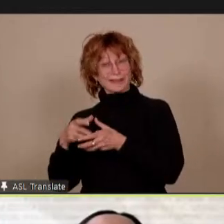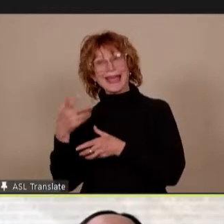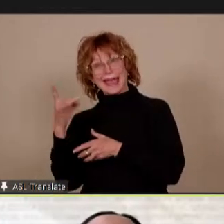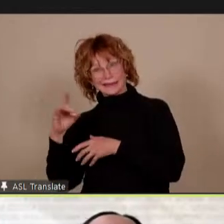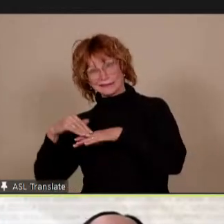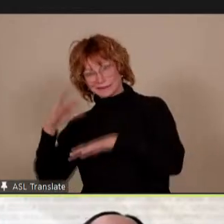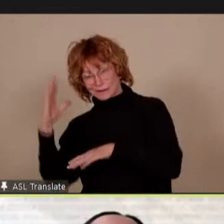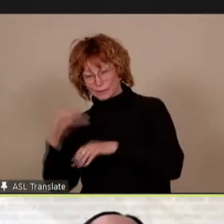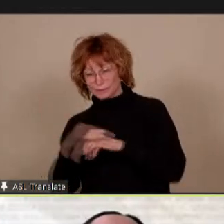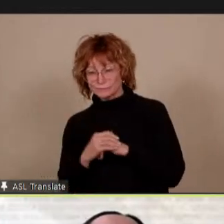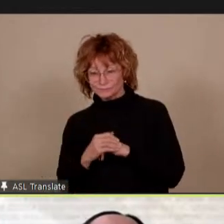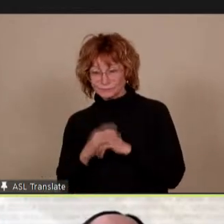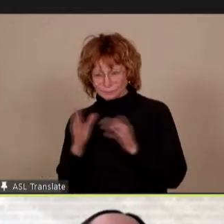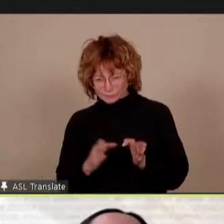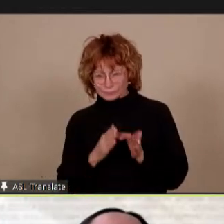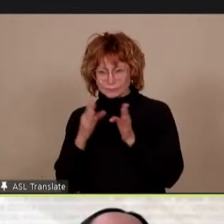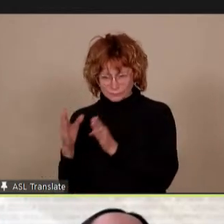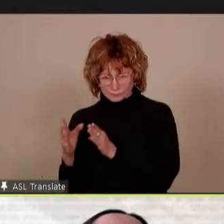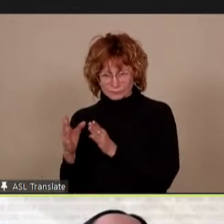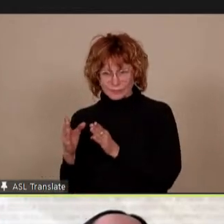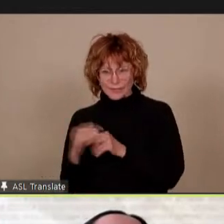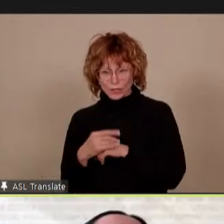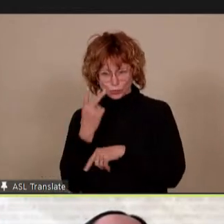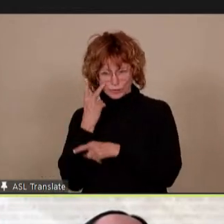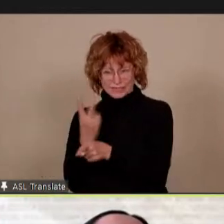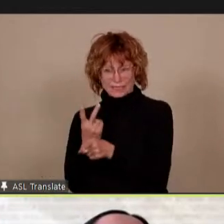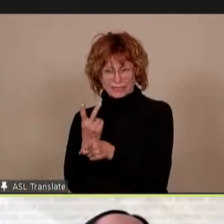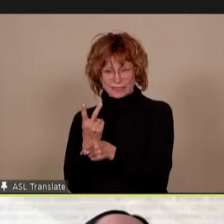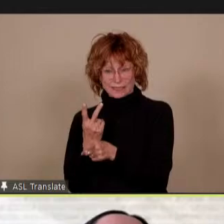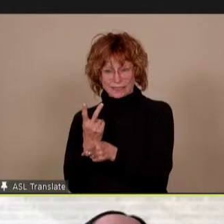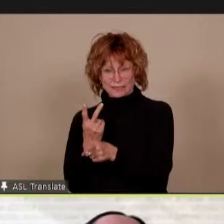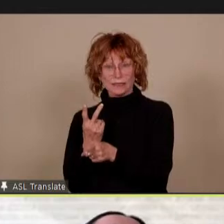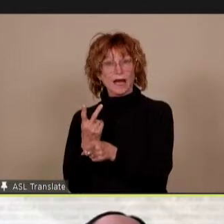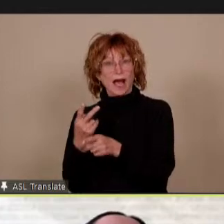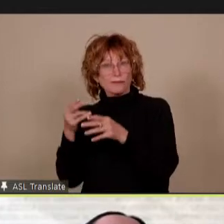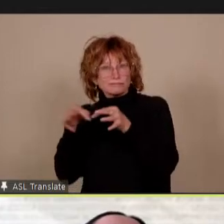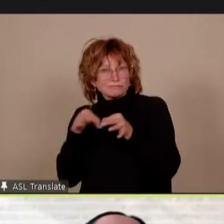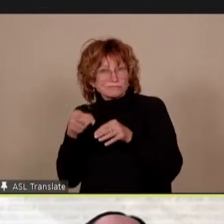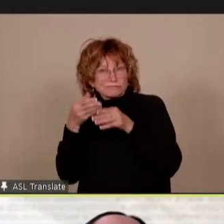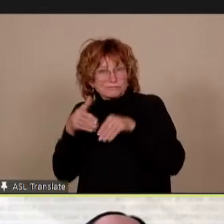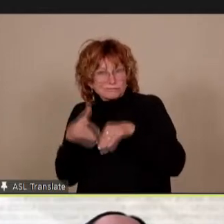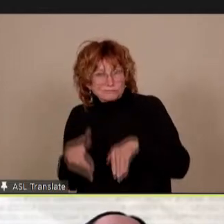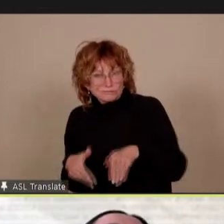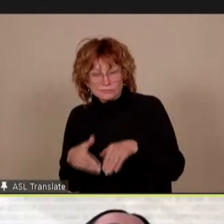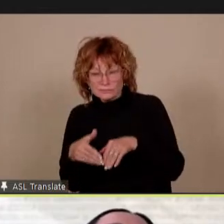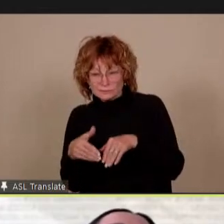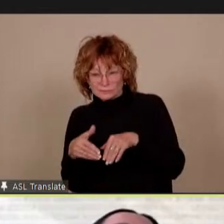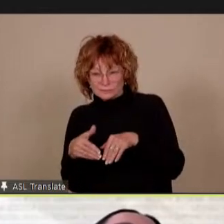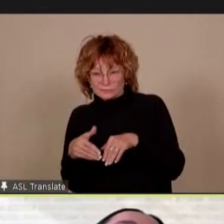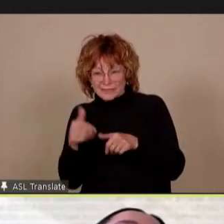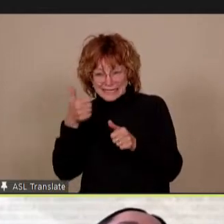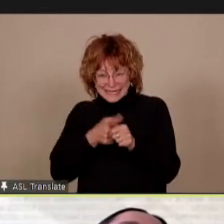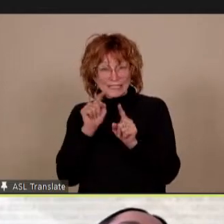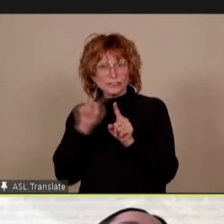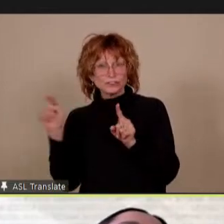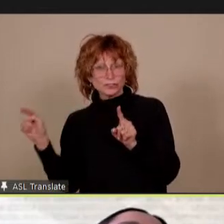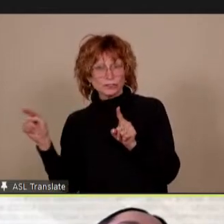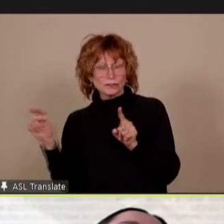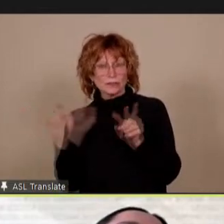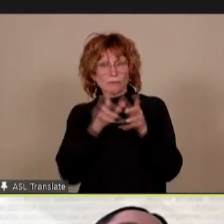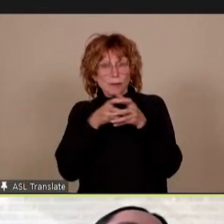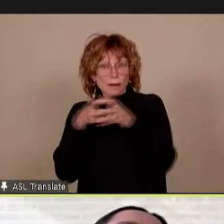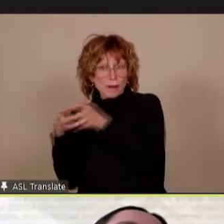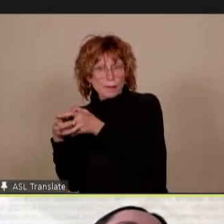up. And then to the right of that, you have a breakdown of each of the pockets for